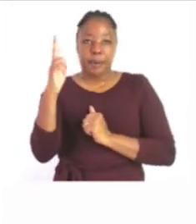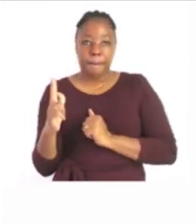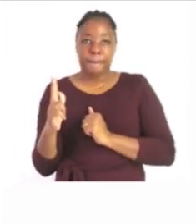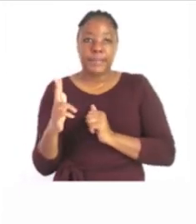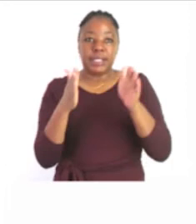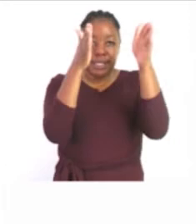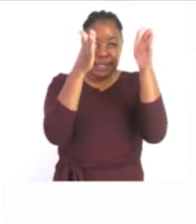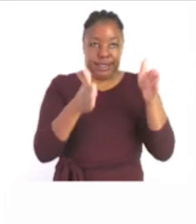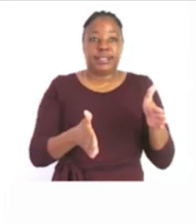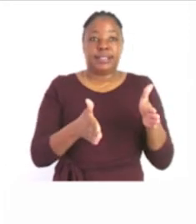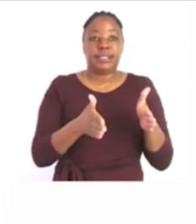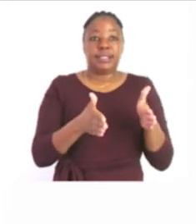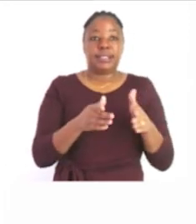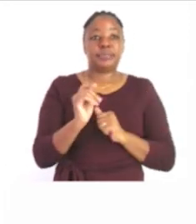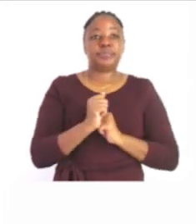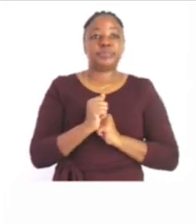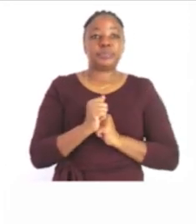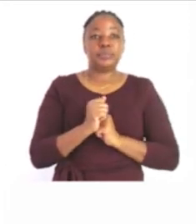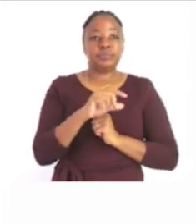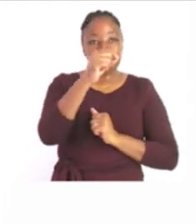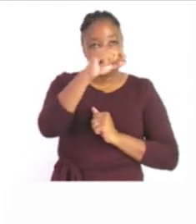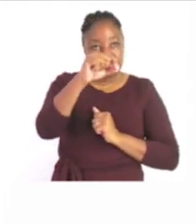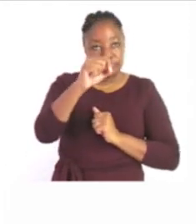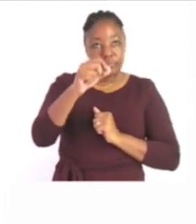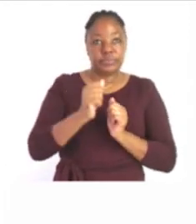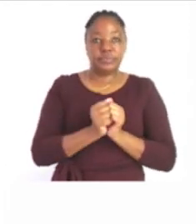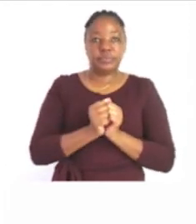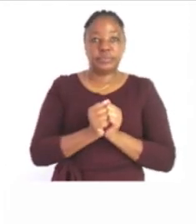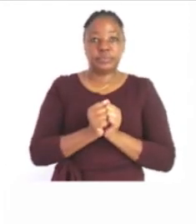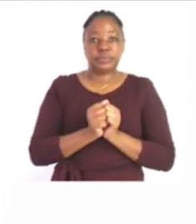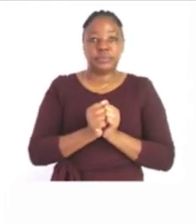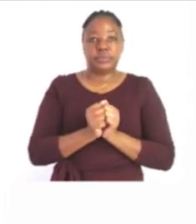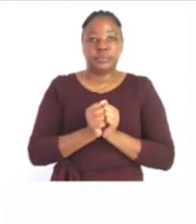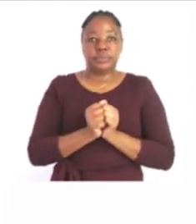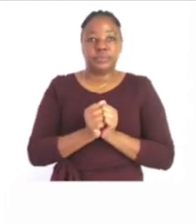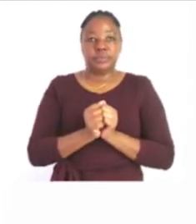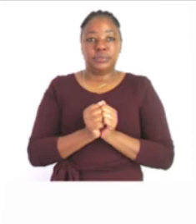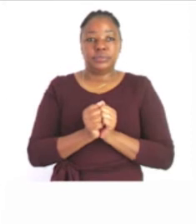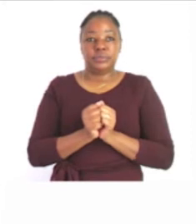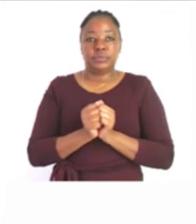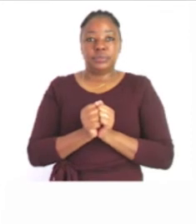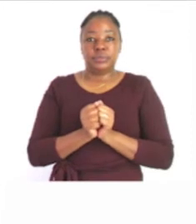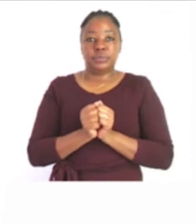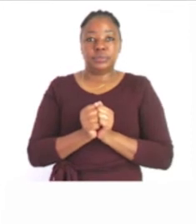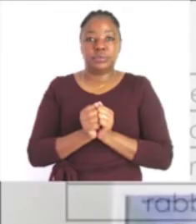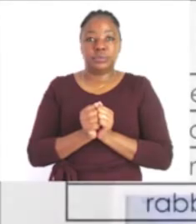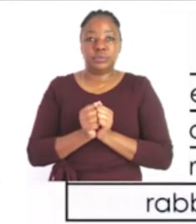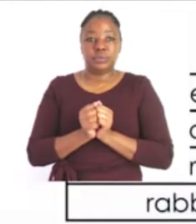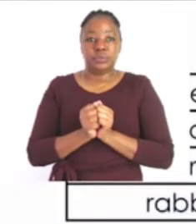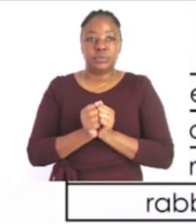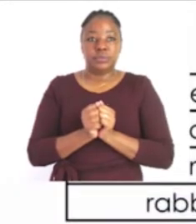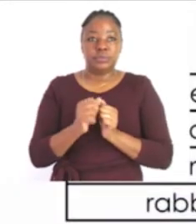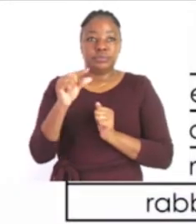write the word student in the column for person. Let's move on to the next word in the